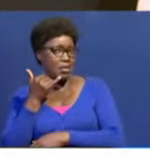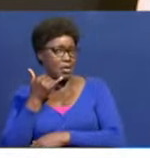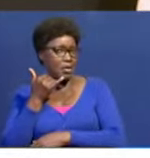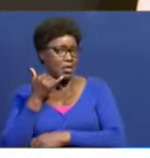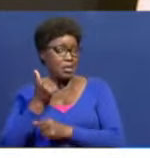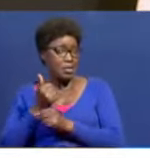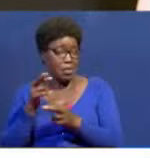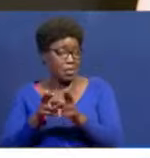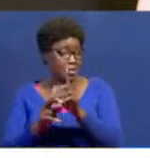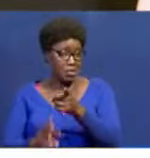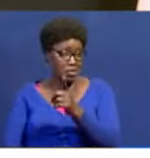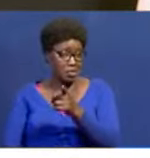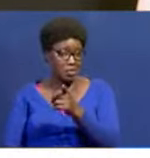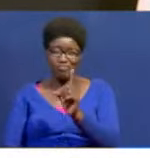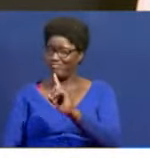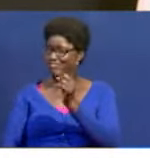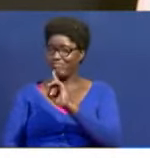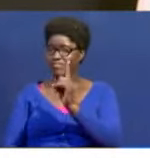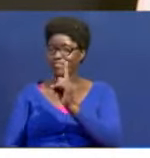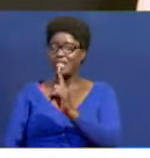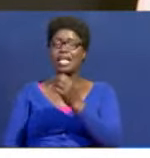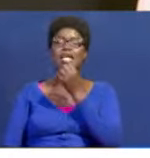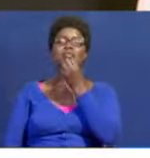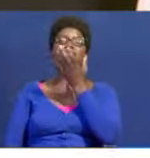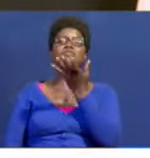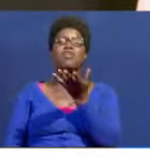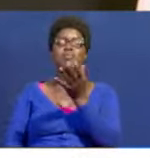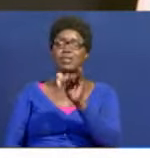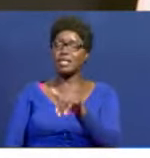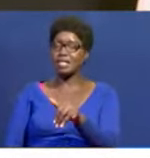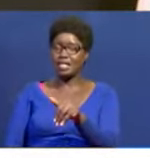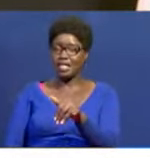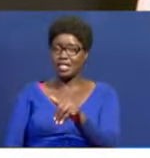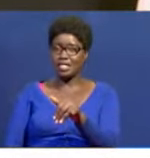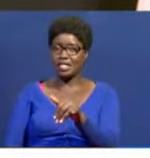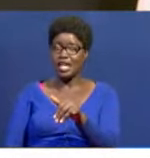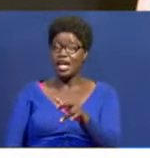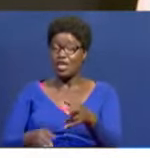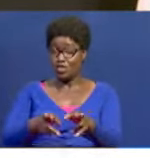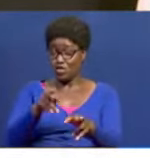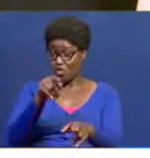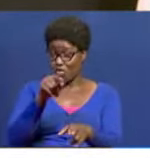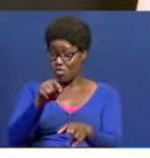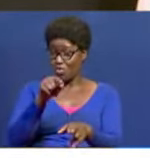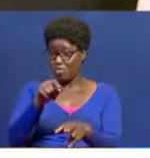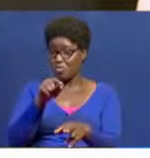road. In fact, I'm informed that this road